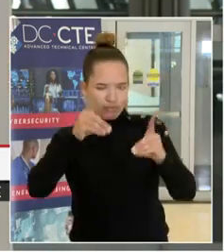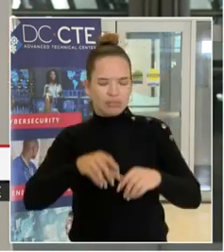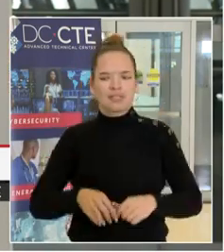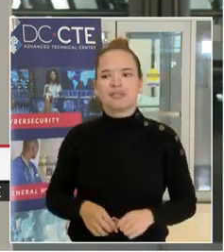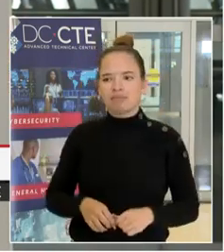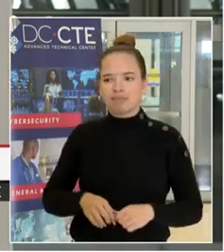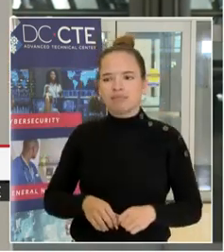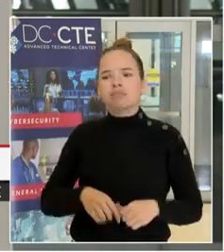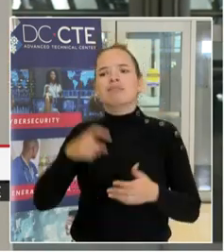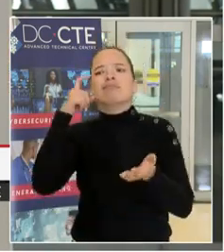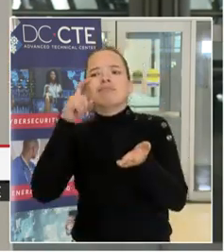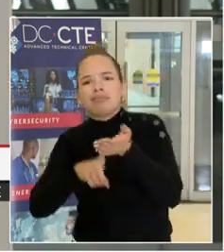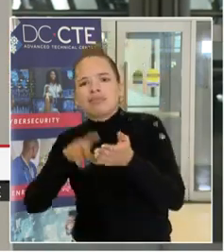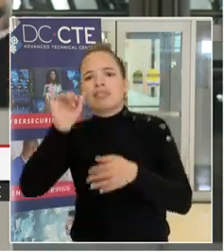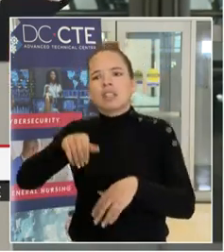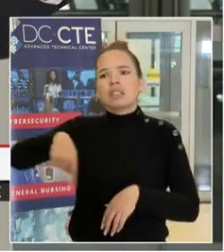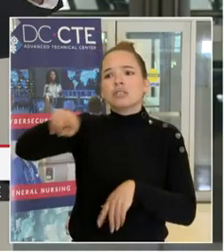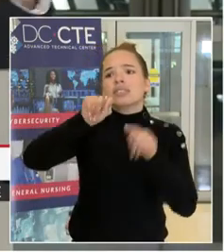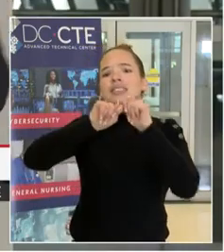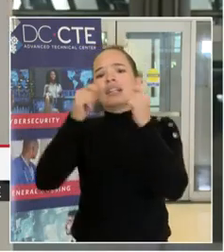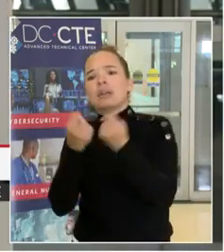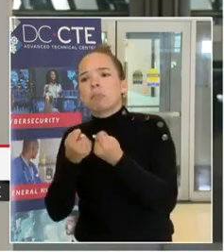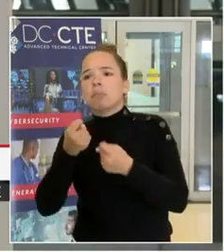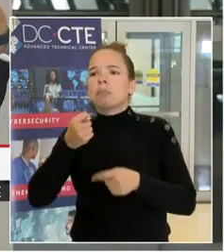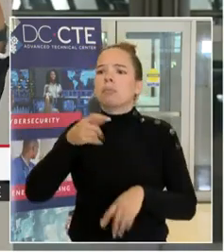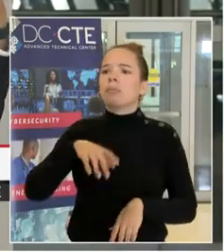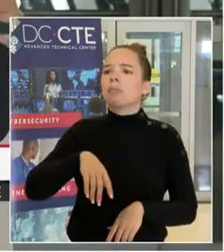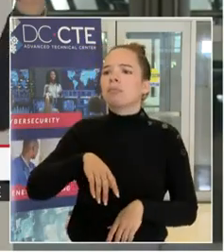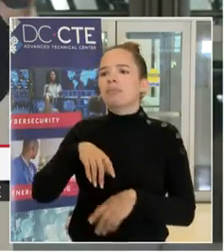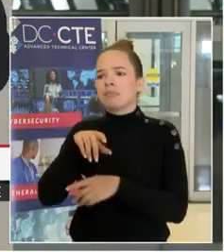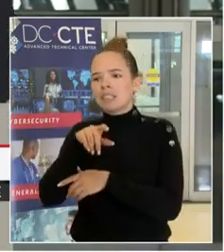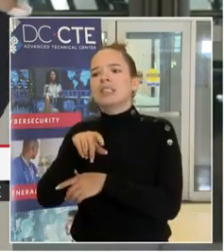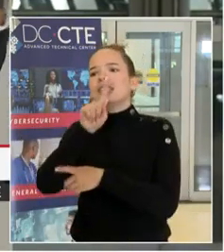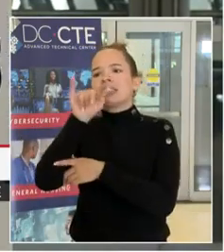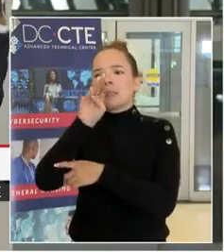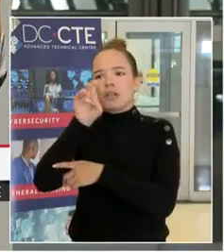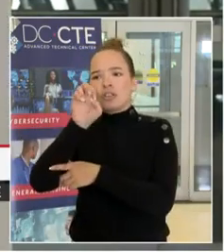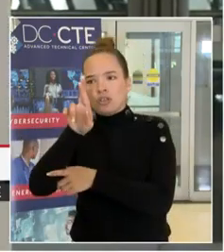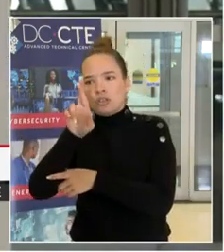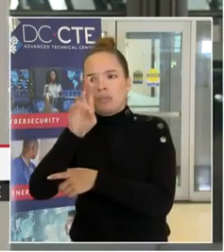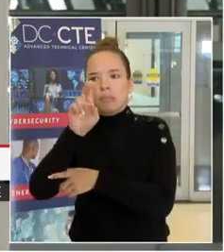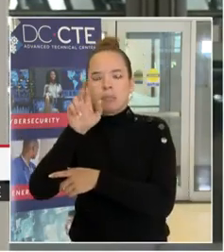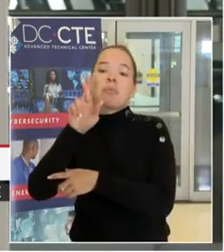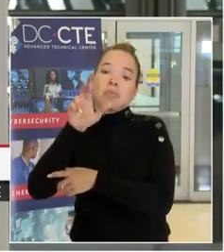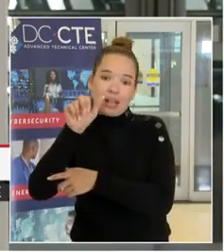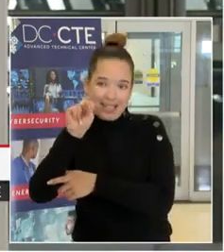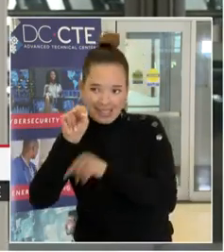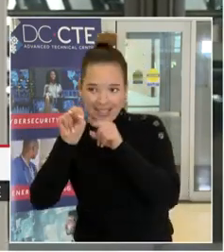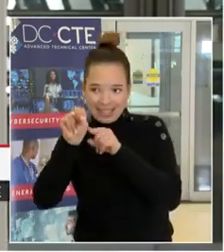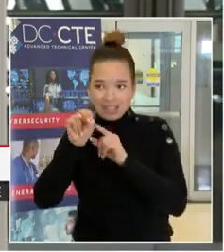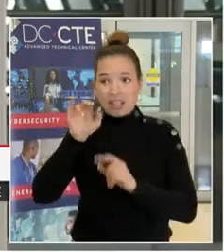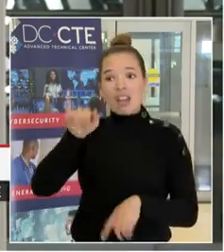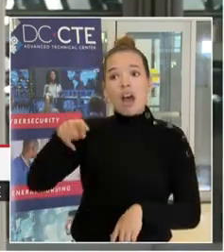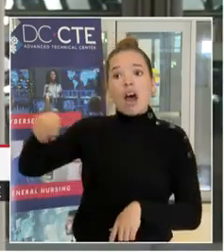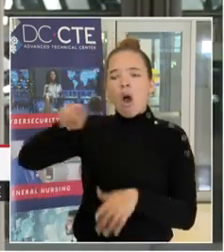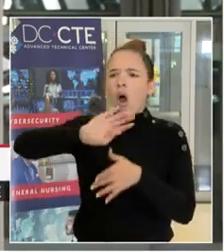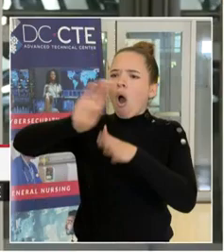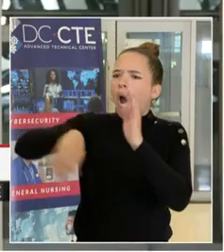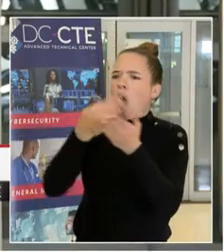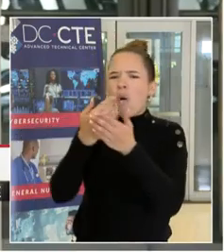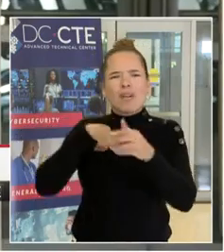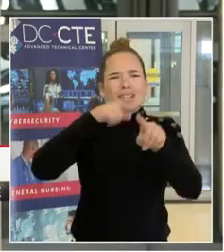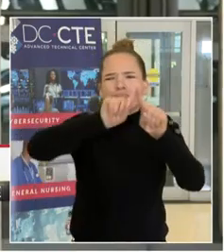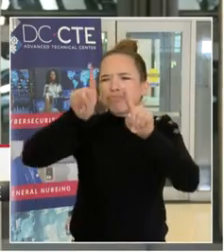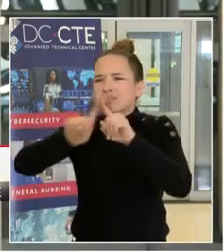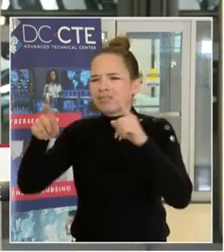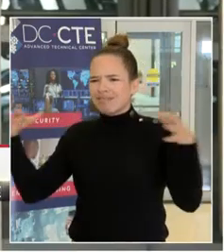Kylan, Andrea Zimmerman, Rich, you all are the individuals behind the scenes. Andrea, I feel like every one